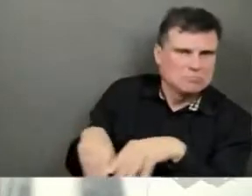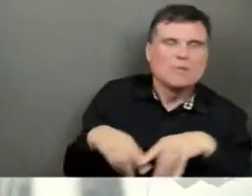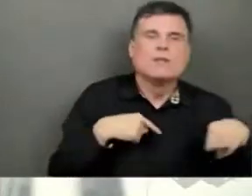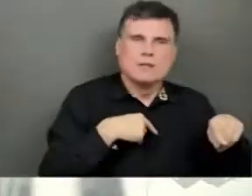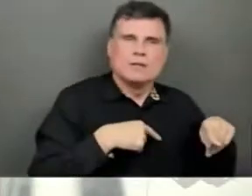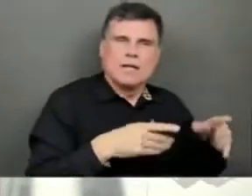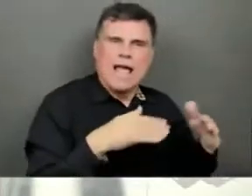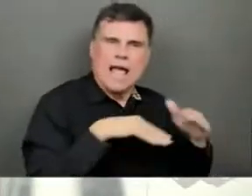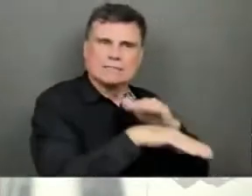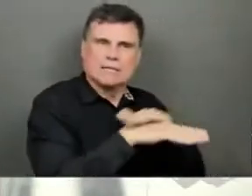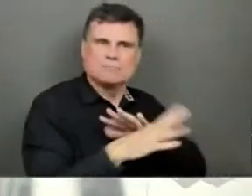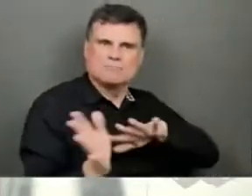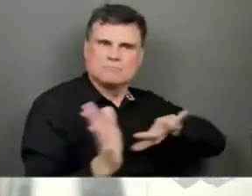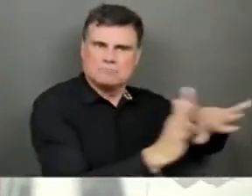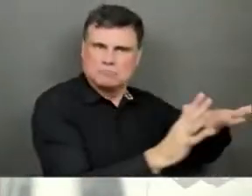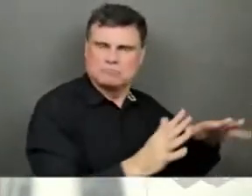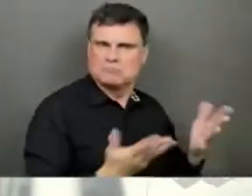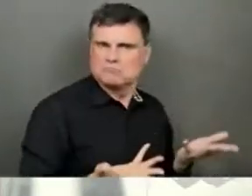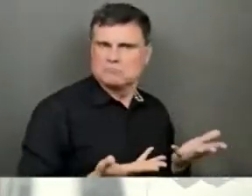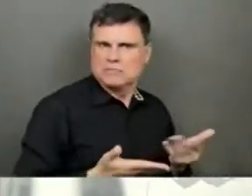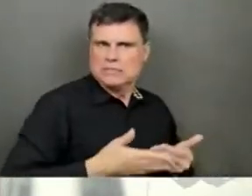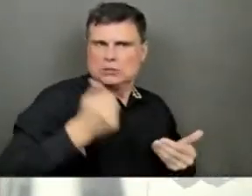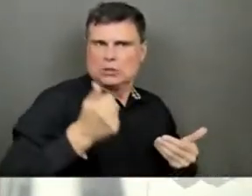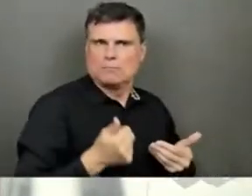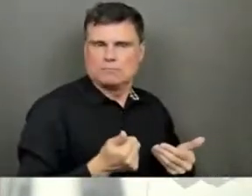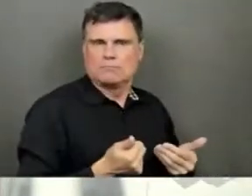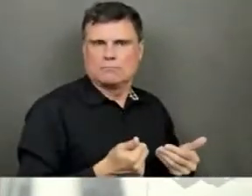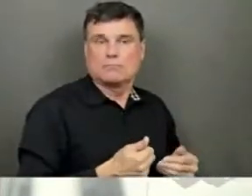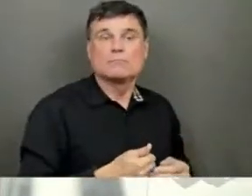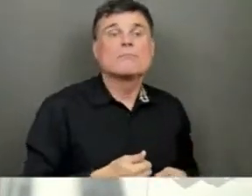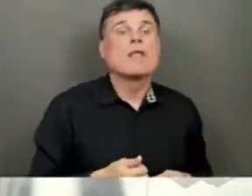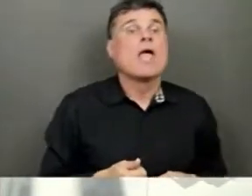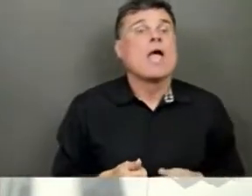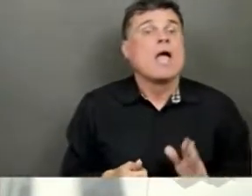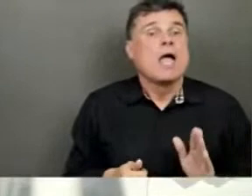The next question is from Ron.